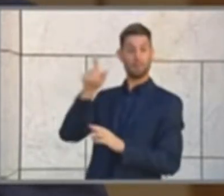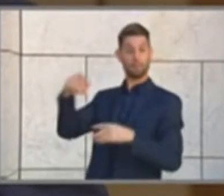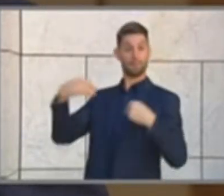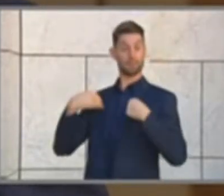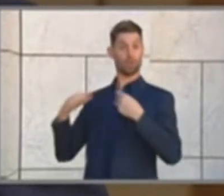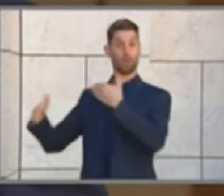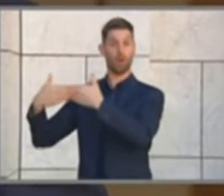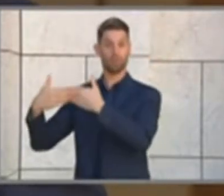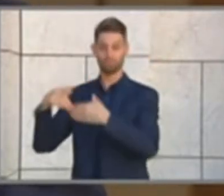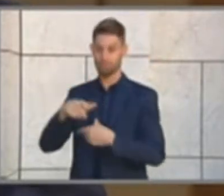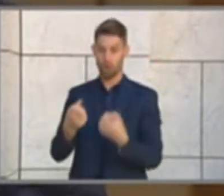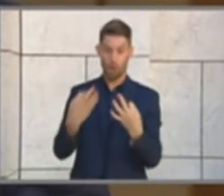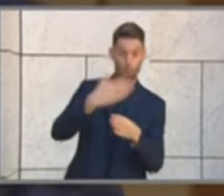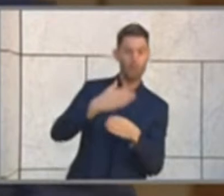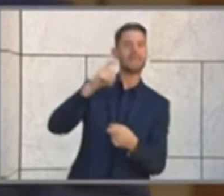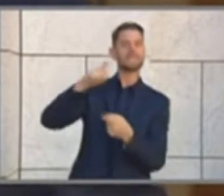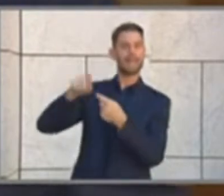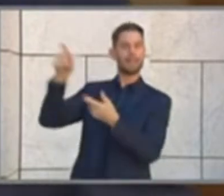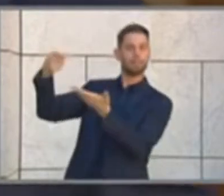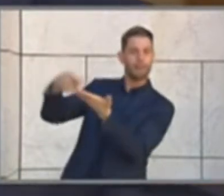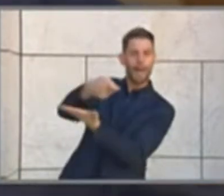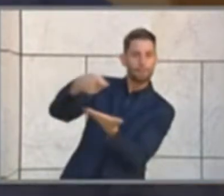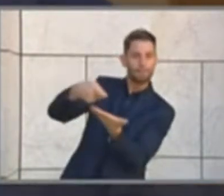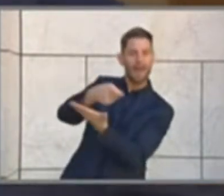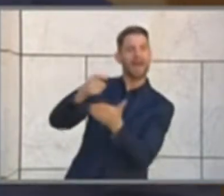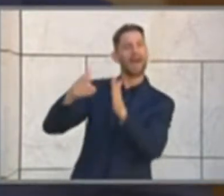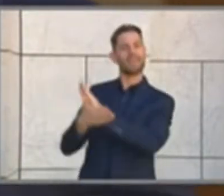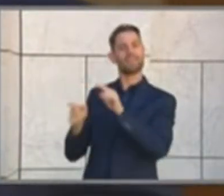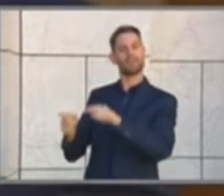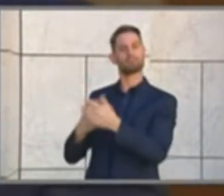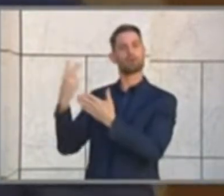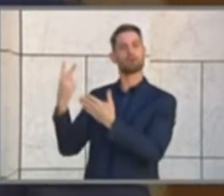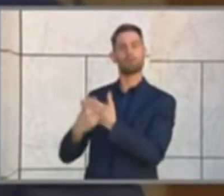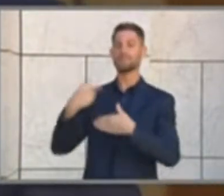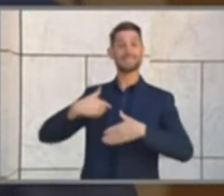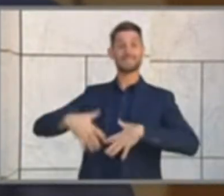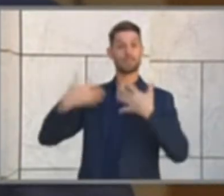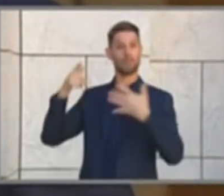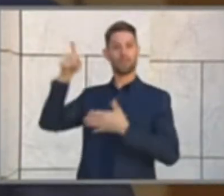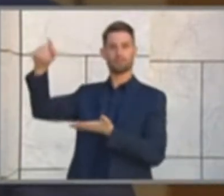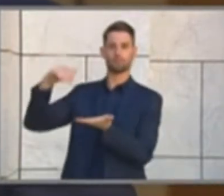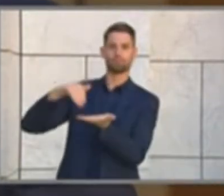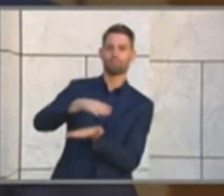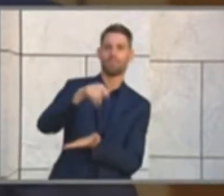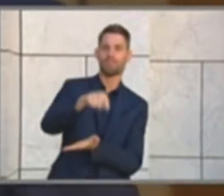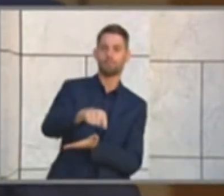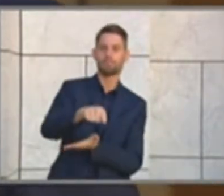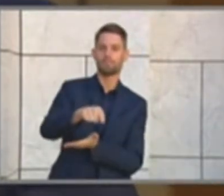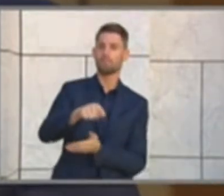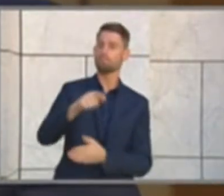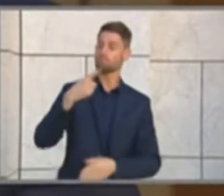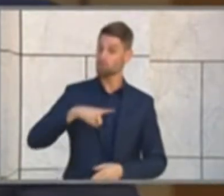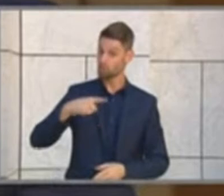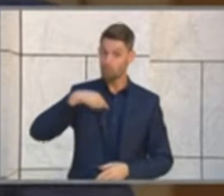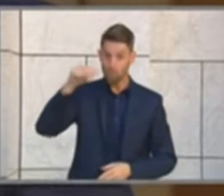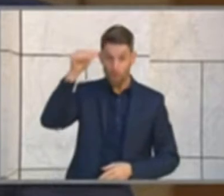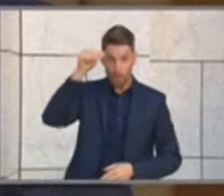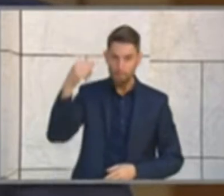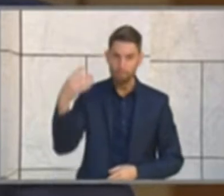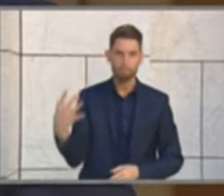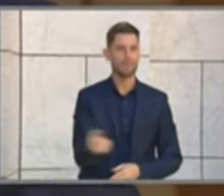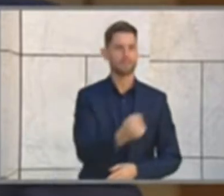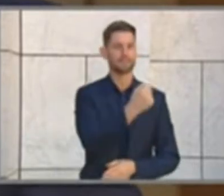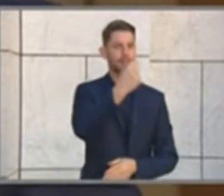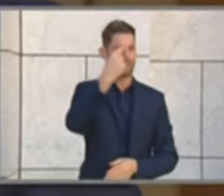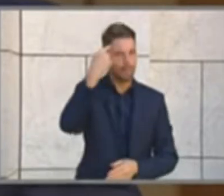doors because of the restrictions. And the Prime Minister and I and the government have been constantly talking about building the bridge to recovery.